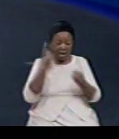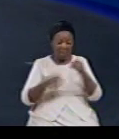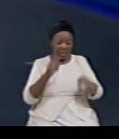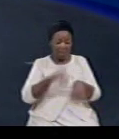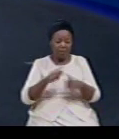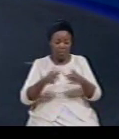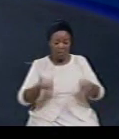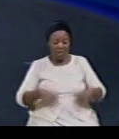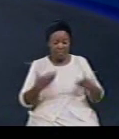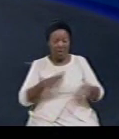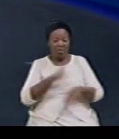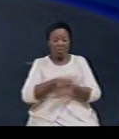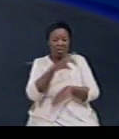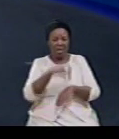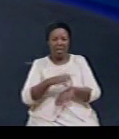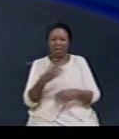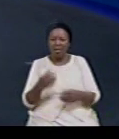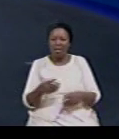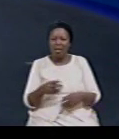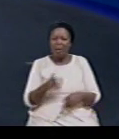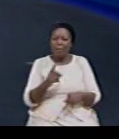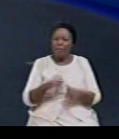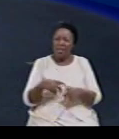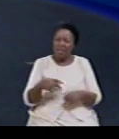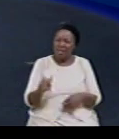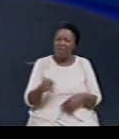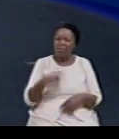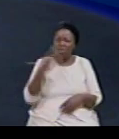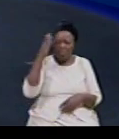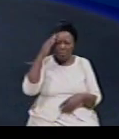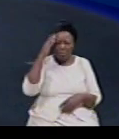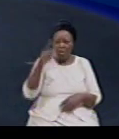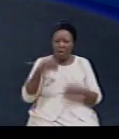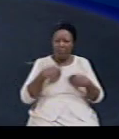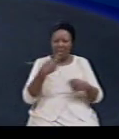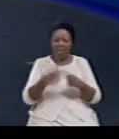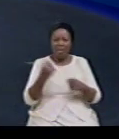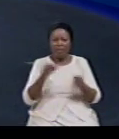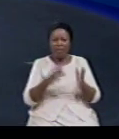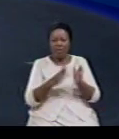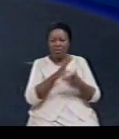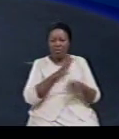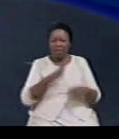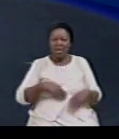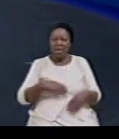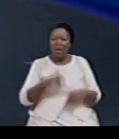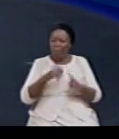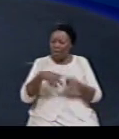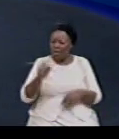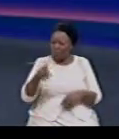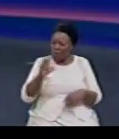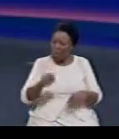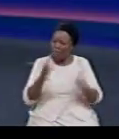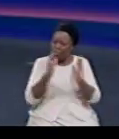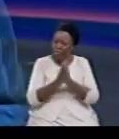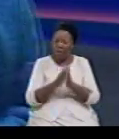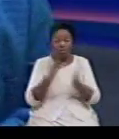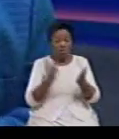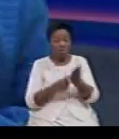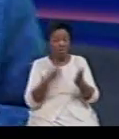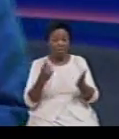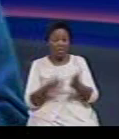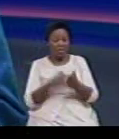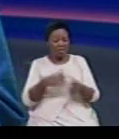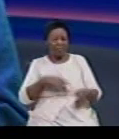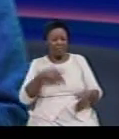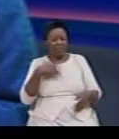Maybe that's not bad, but we should do more than crying. We complain. Sometimes that's not appropriate. We're